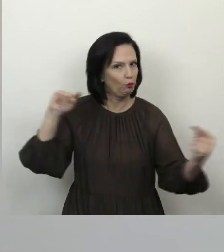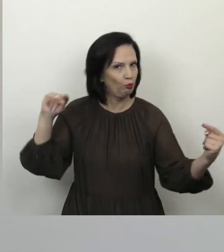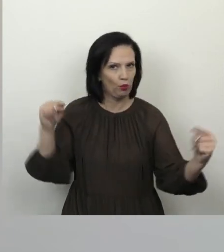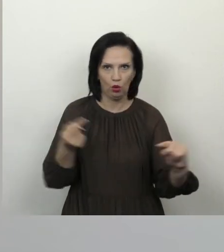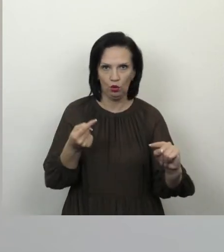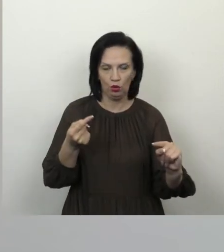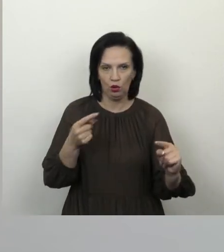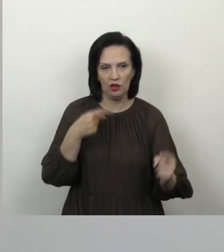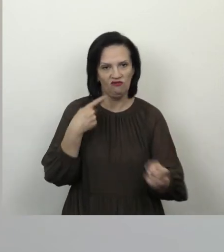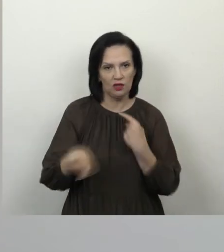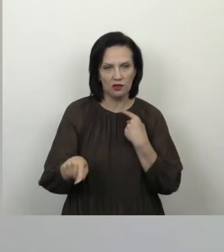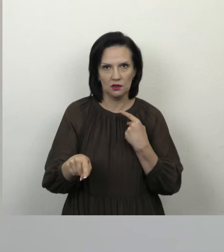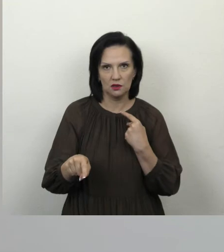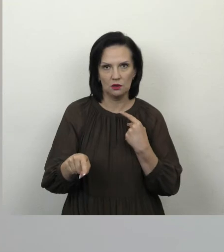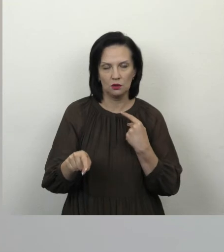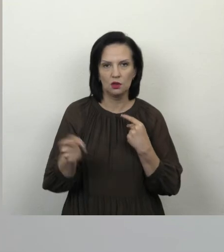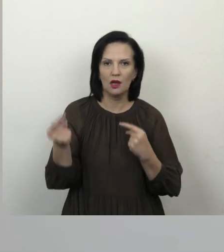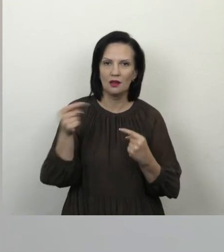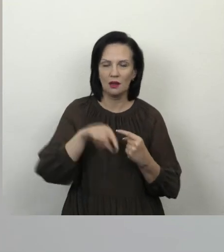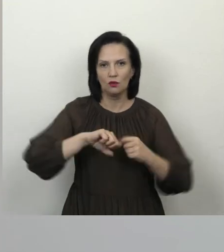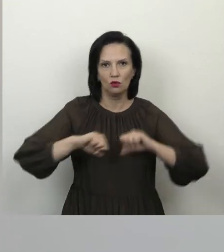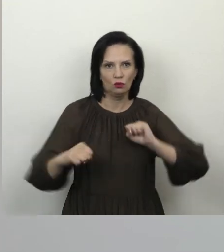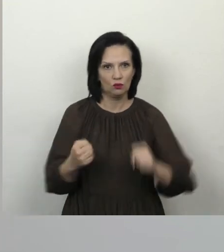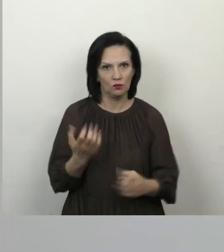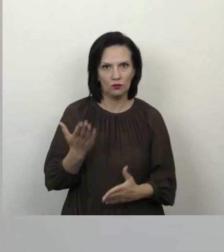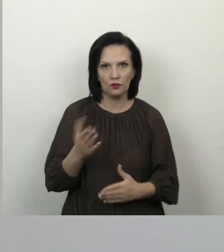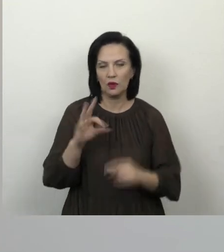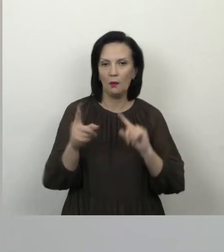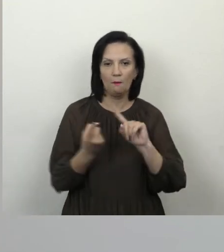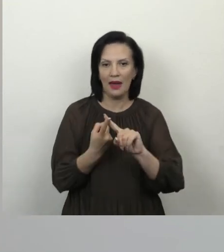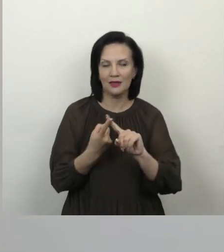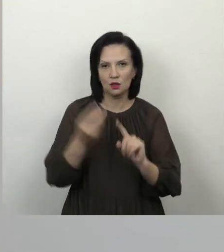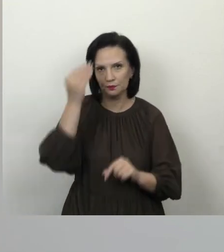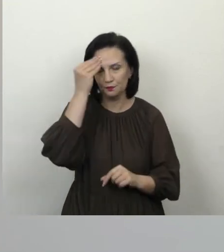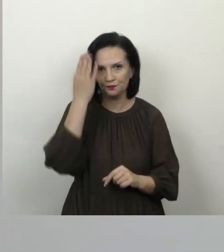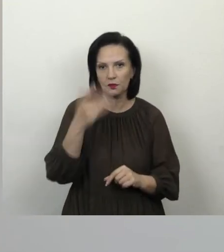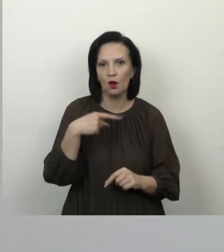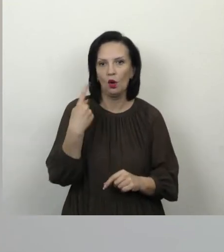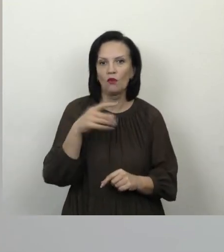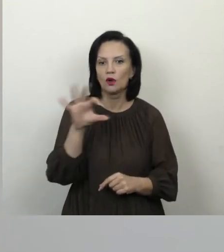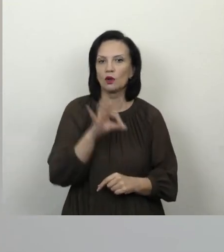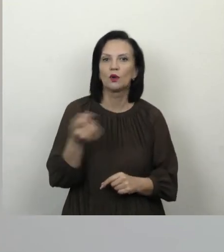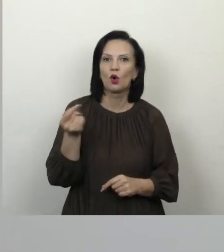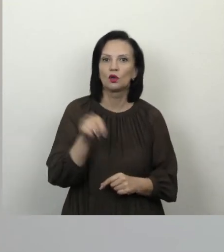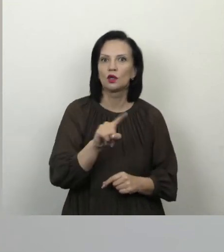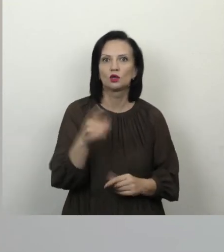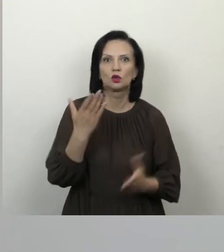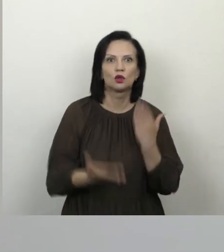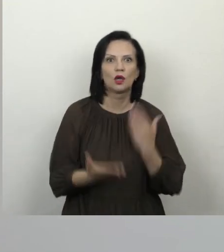positions that are opposing and different. According